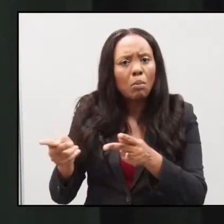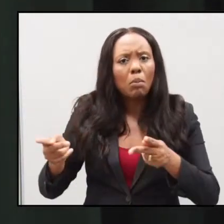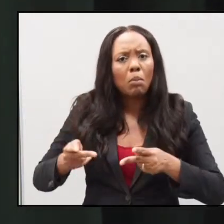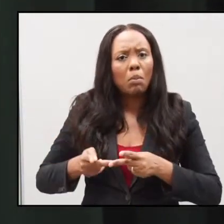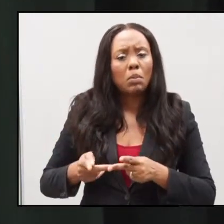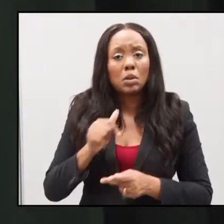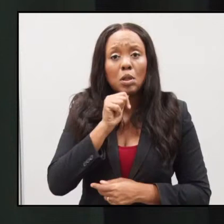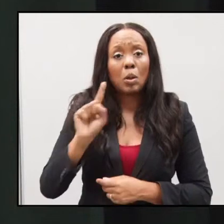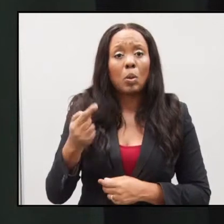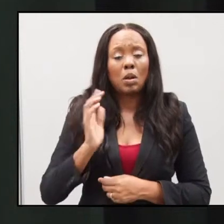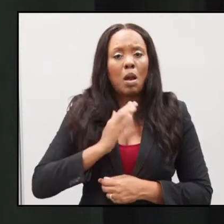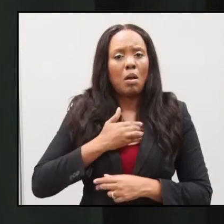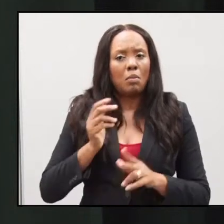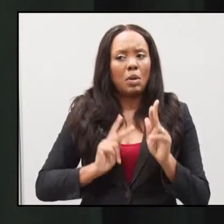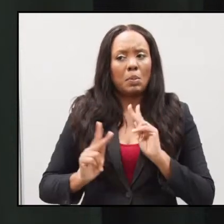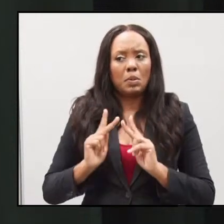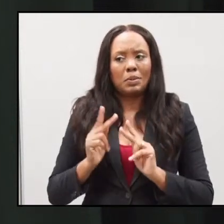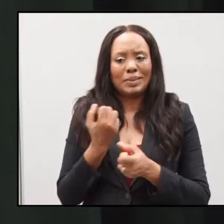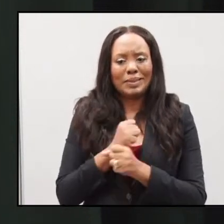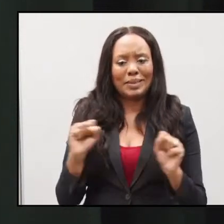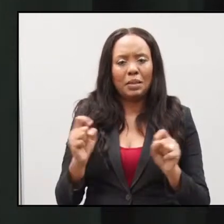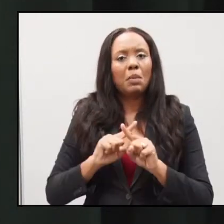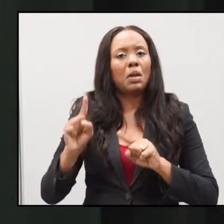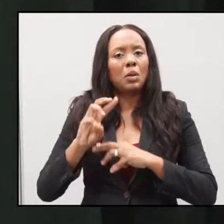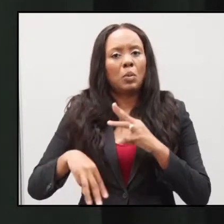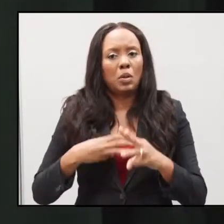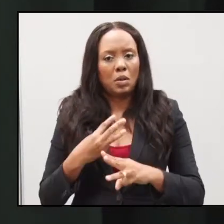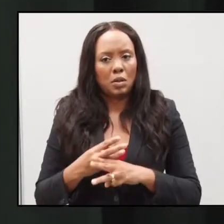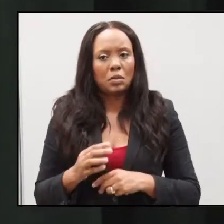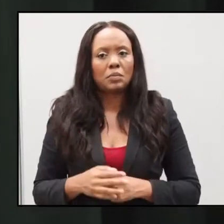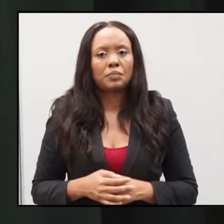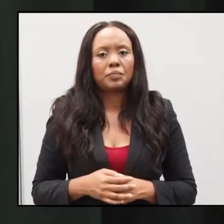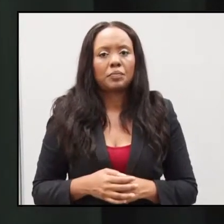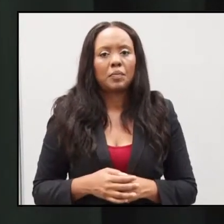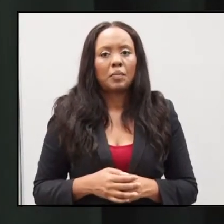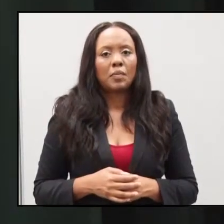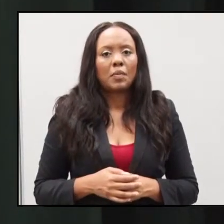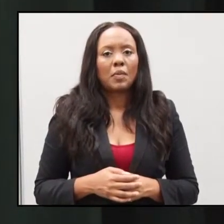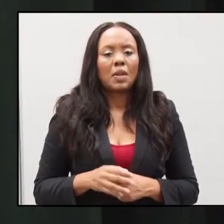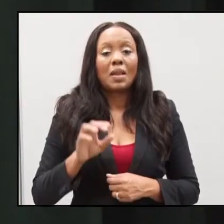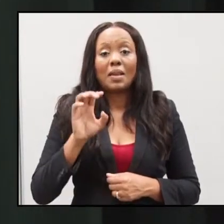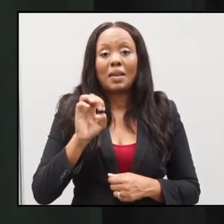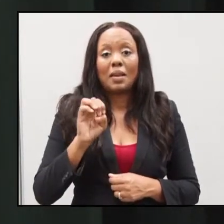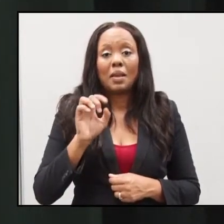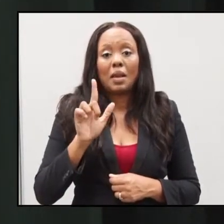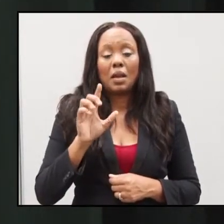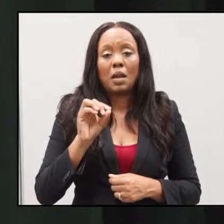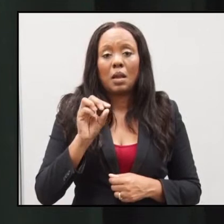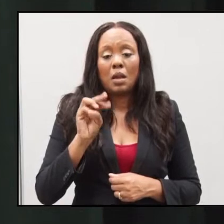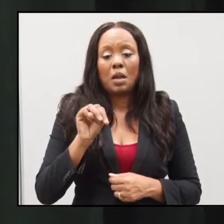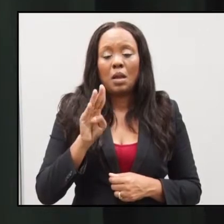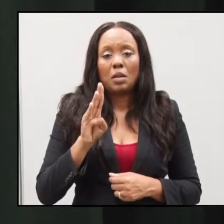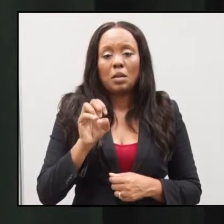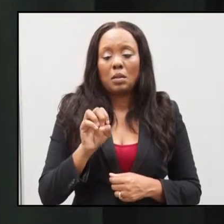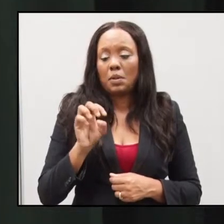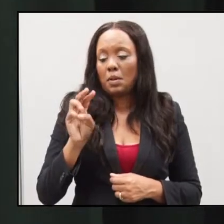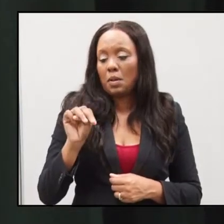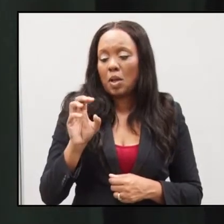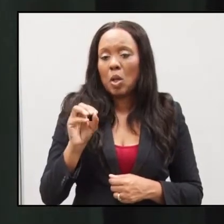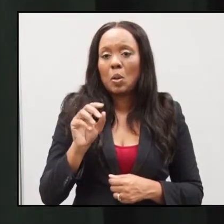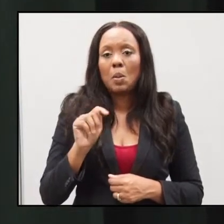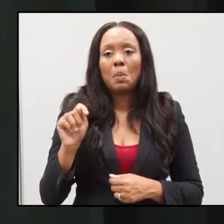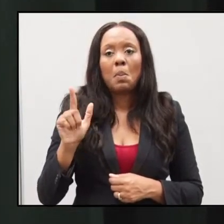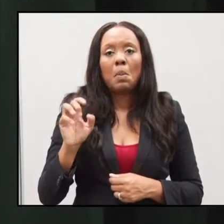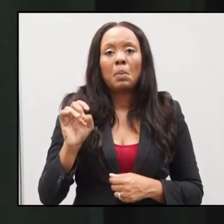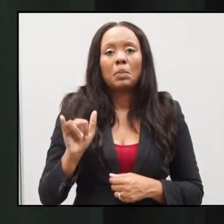people, but for the world. Mr. Lombe Montley as a former council member who recognized the importance and value of the